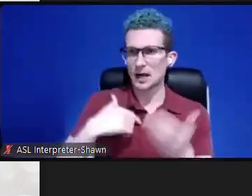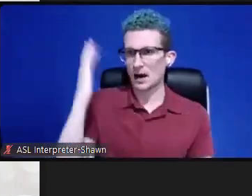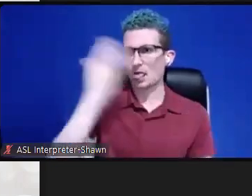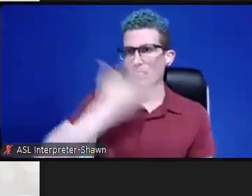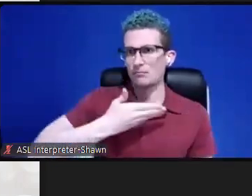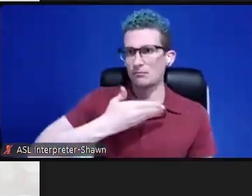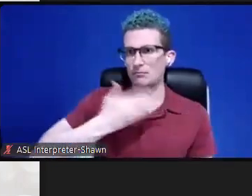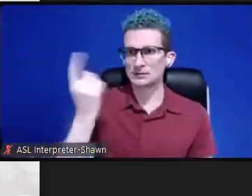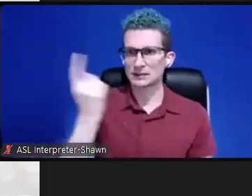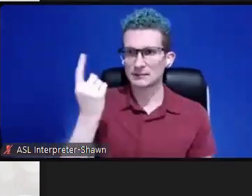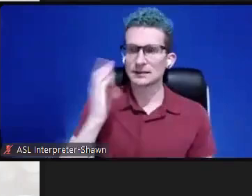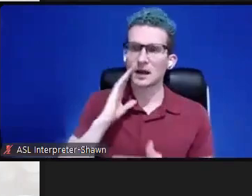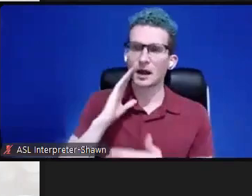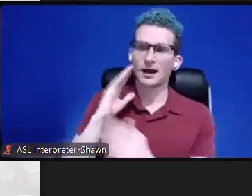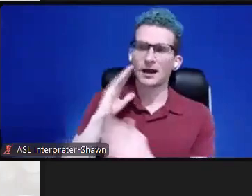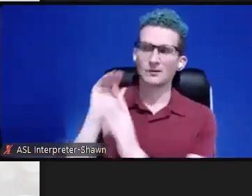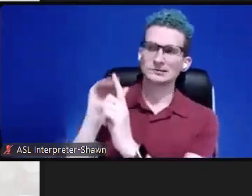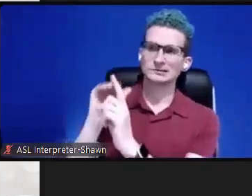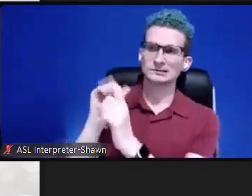that.